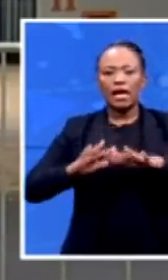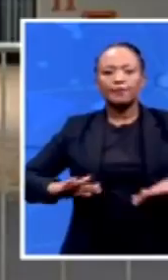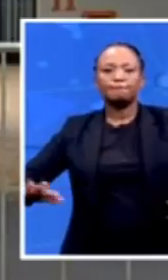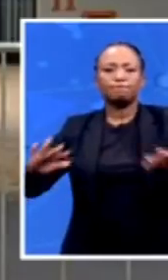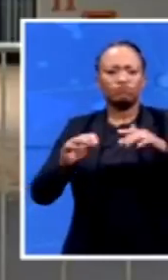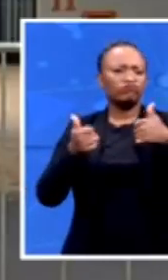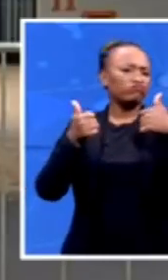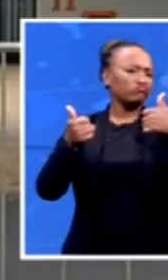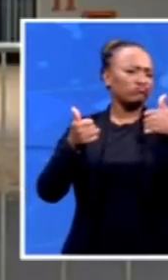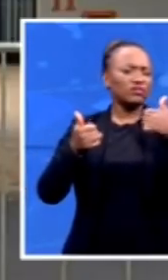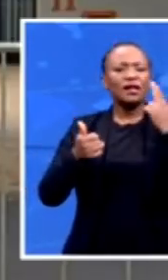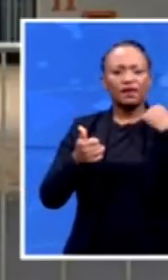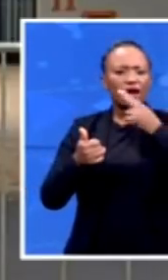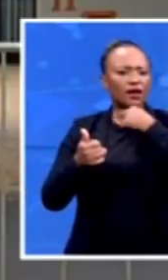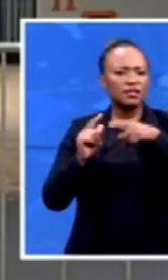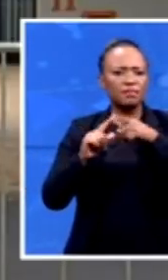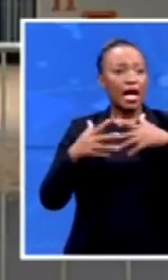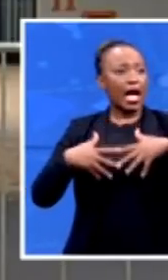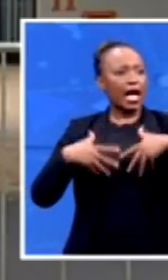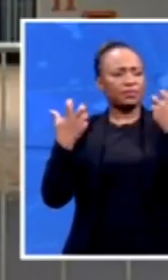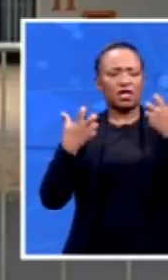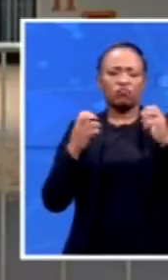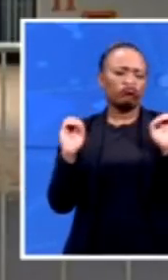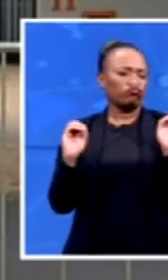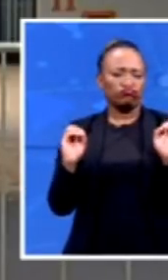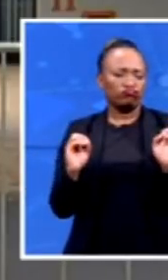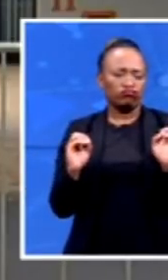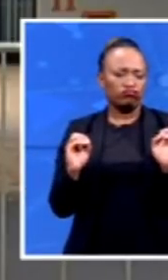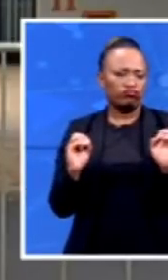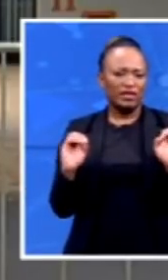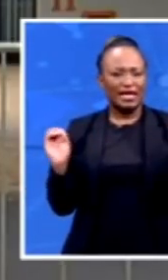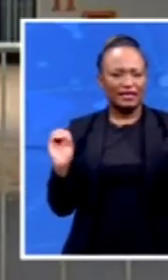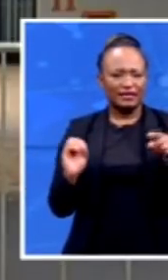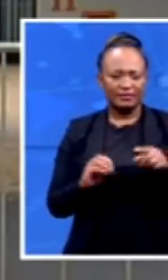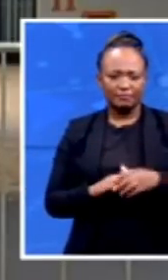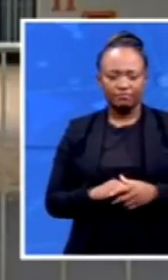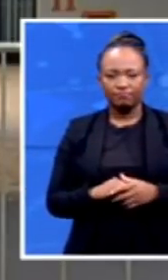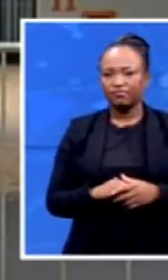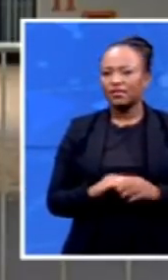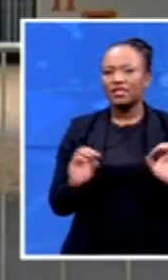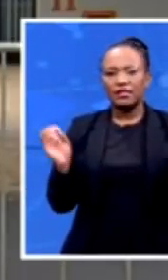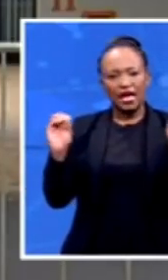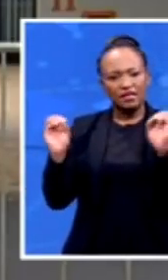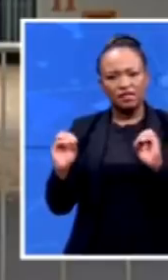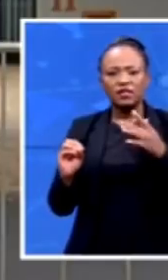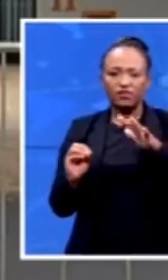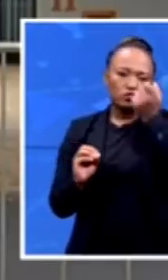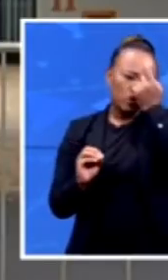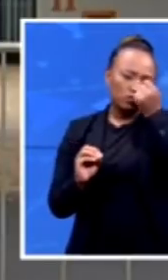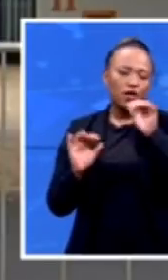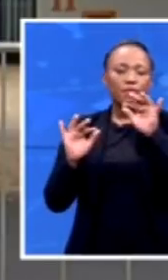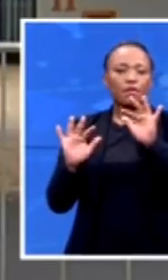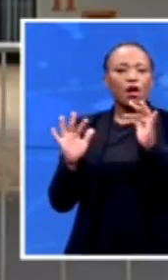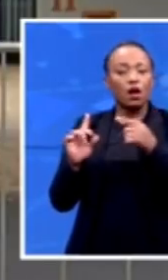people in this area of Milnerton where we are at the moment. They absolutely get who the man was and why this is important, that his life